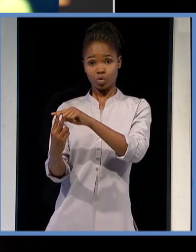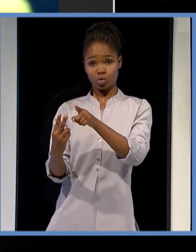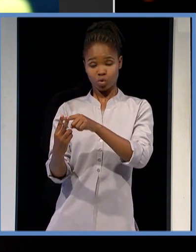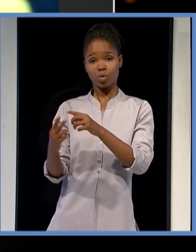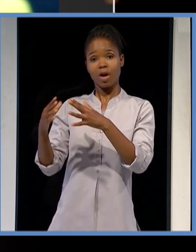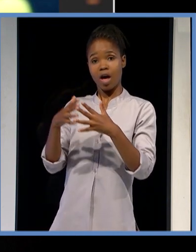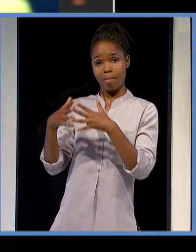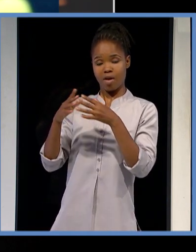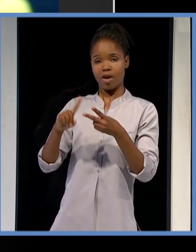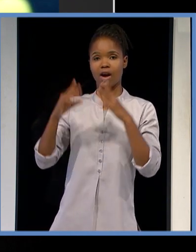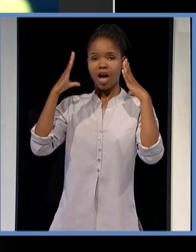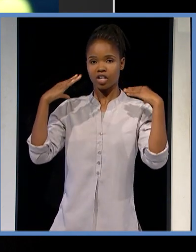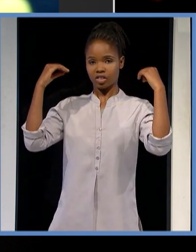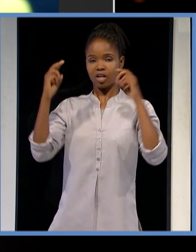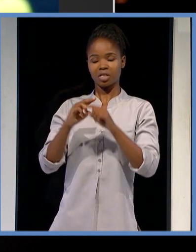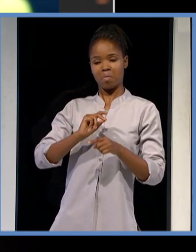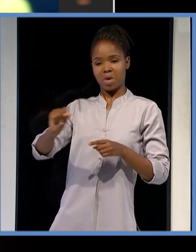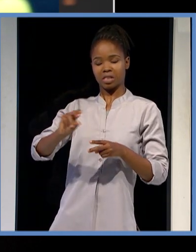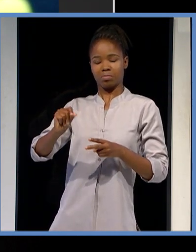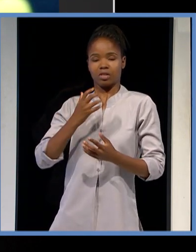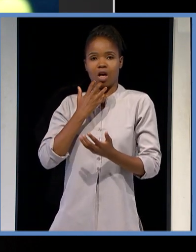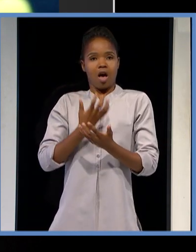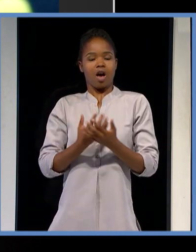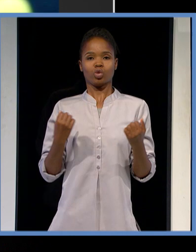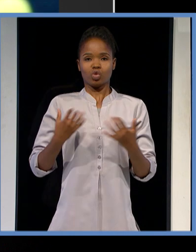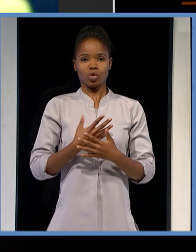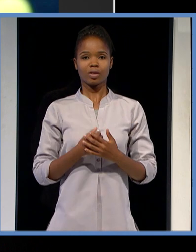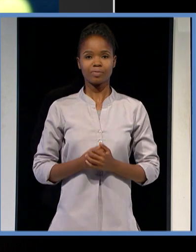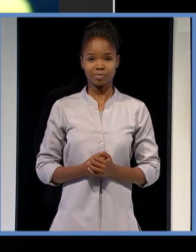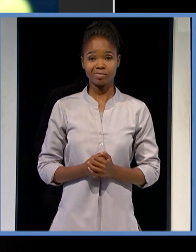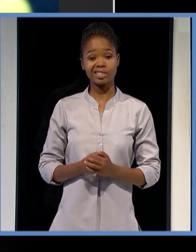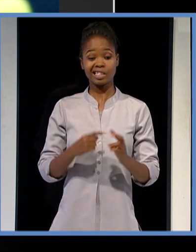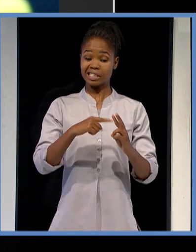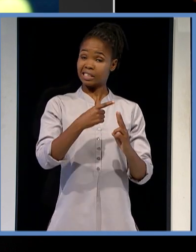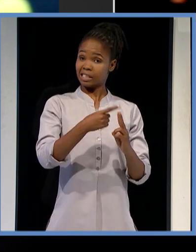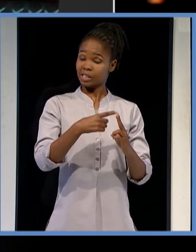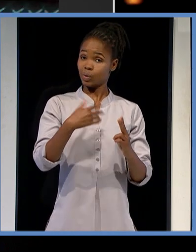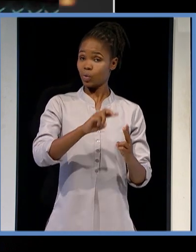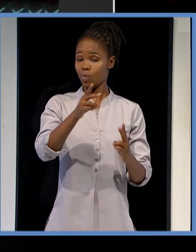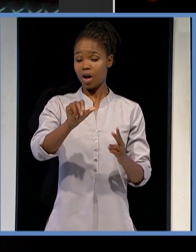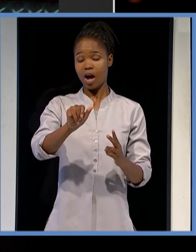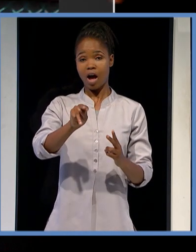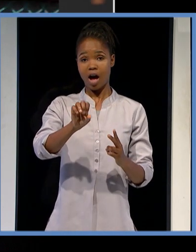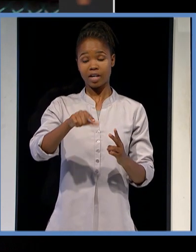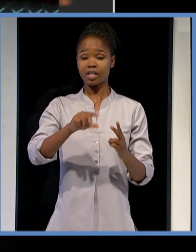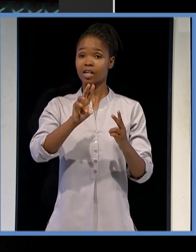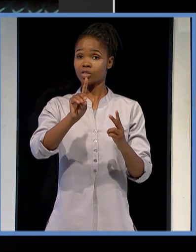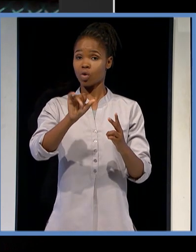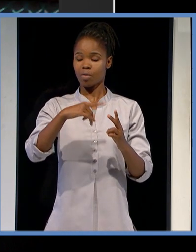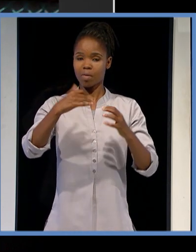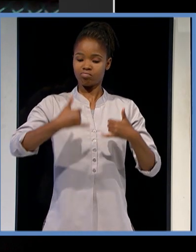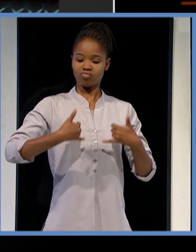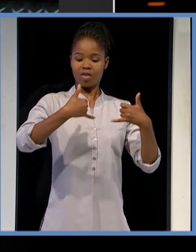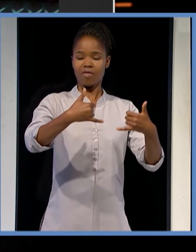of USA and Dutch partner Marjolein Buys in the semi-finals. Diede de Groot and Annick van Coort were handed the trophy when the final